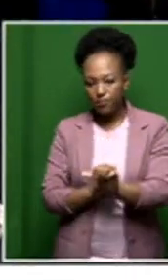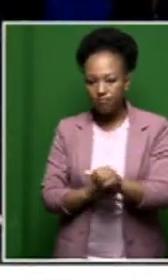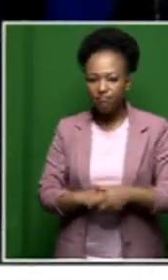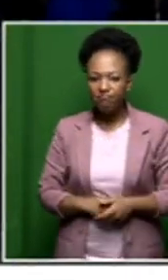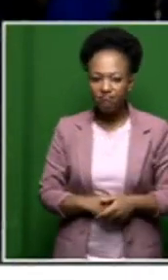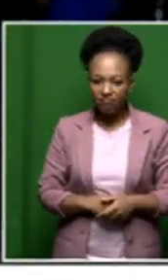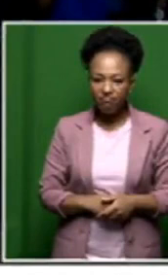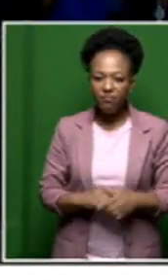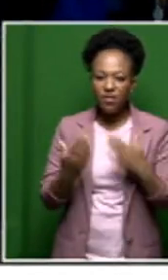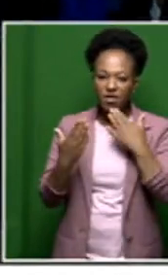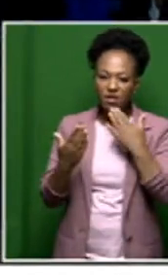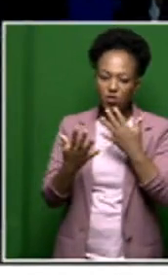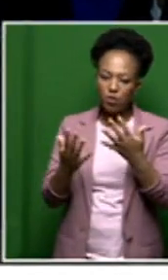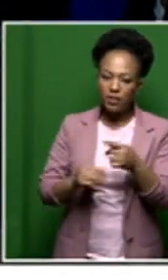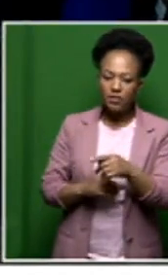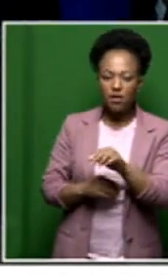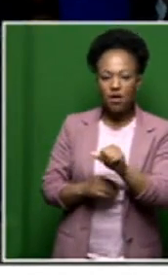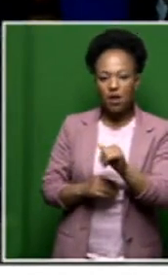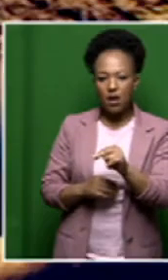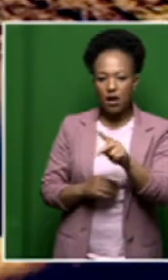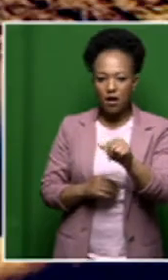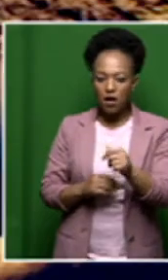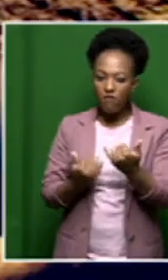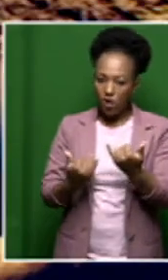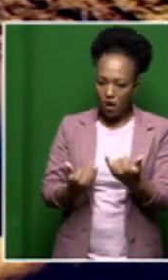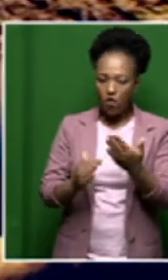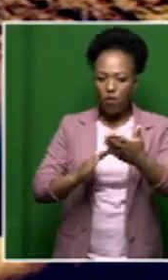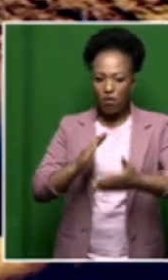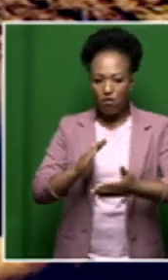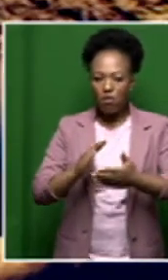Thanks so much, Ayanda. And of course, that's where we'll leave it for now, for Morning Live.